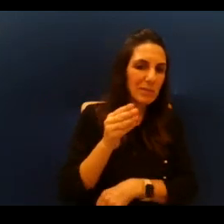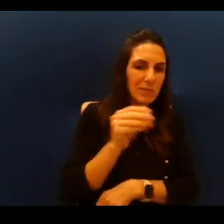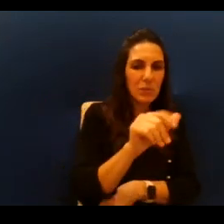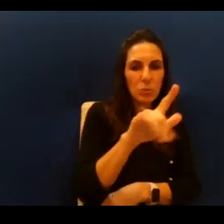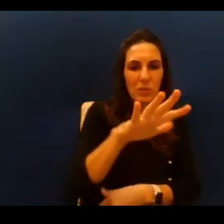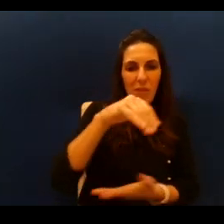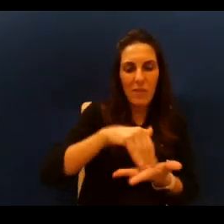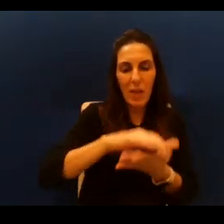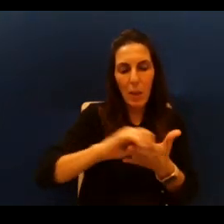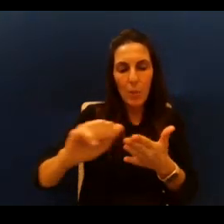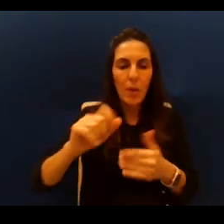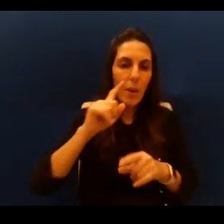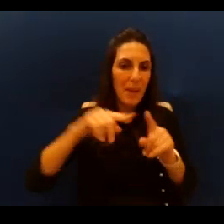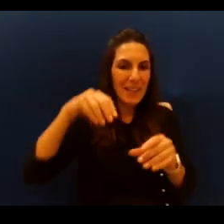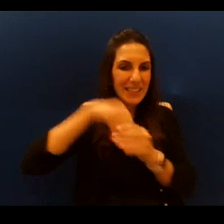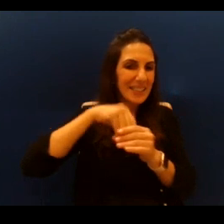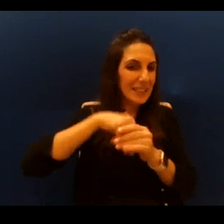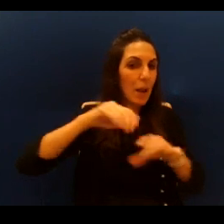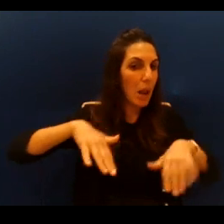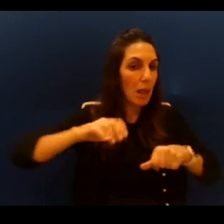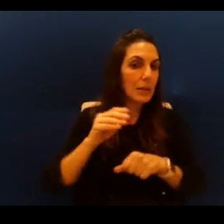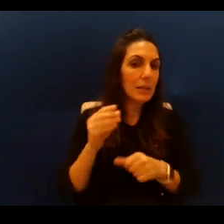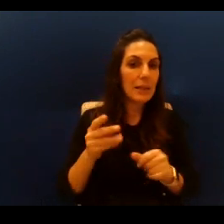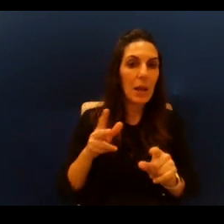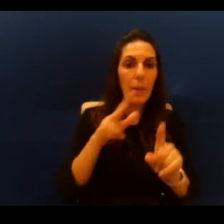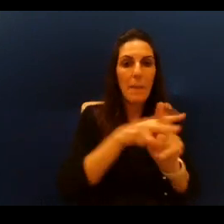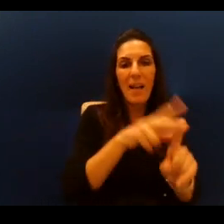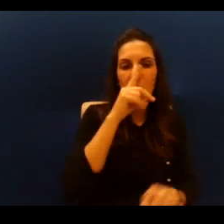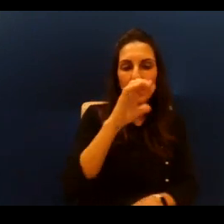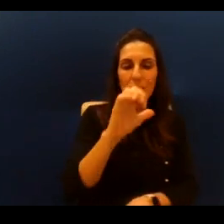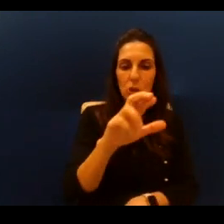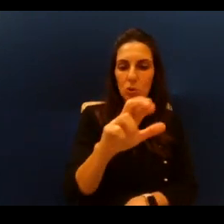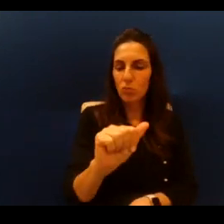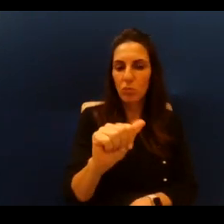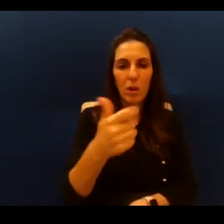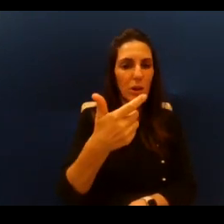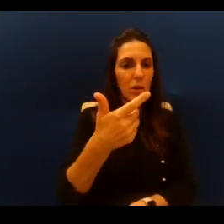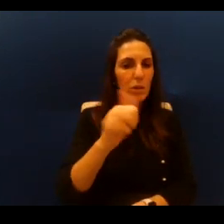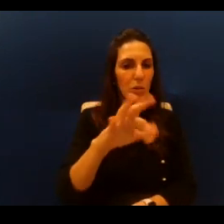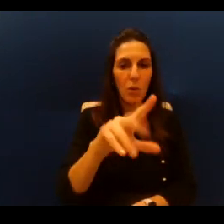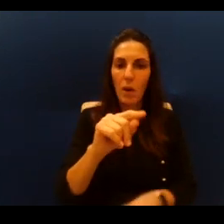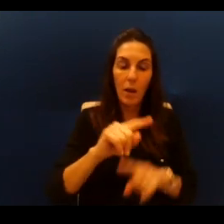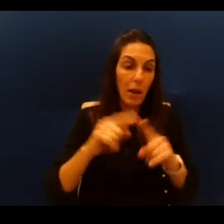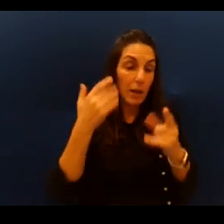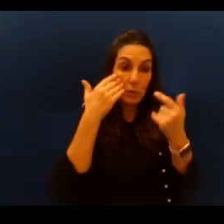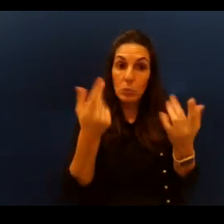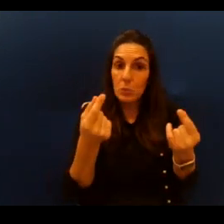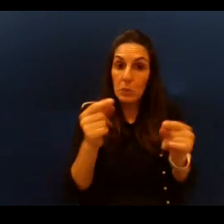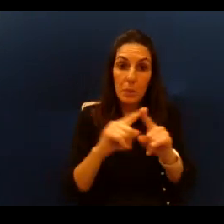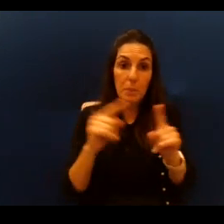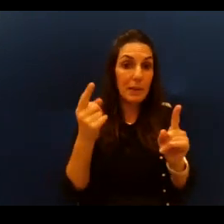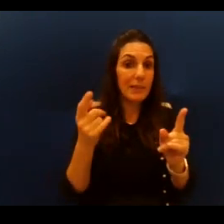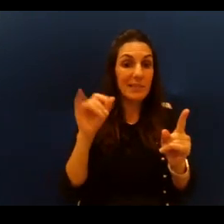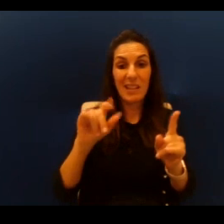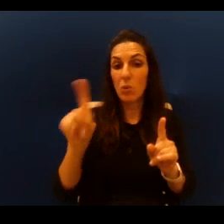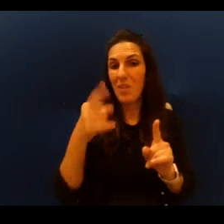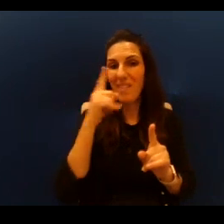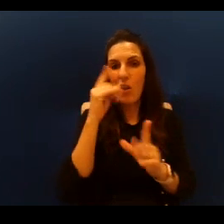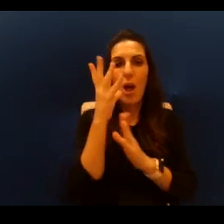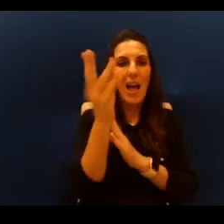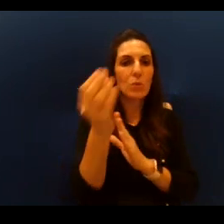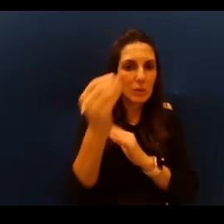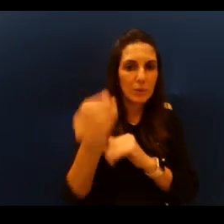interior improvements, they did not apply for a CRA grant, so I don't know what they're doing, if anything, on the interior, but that's the extent of the facade. Okay.